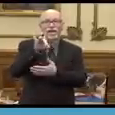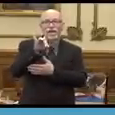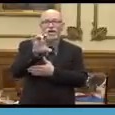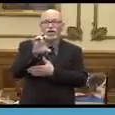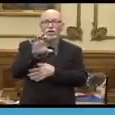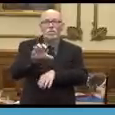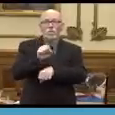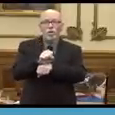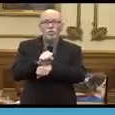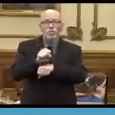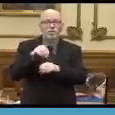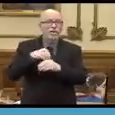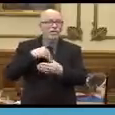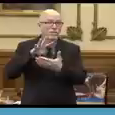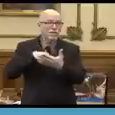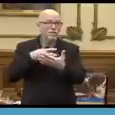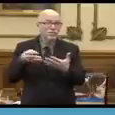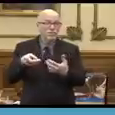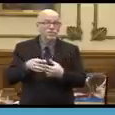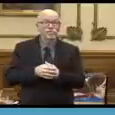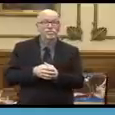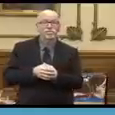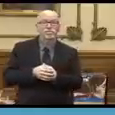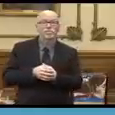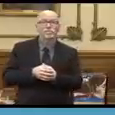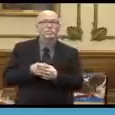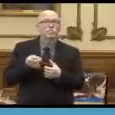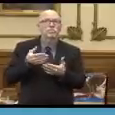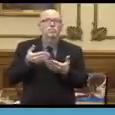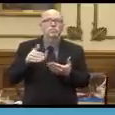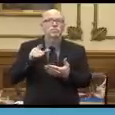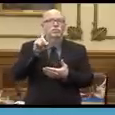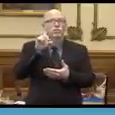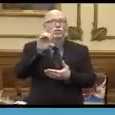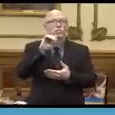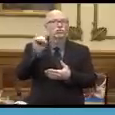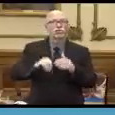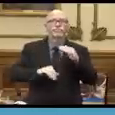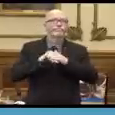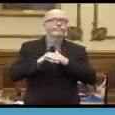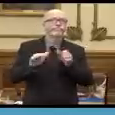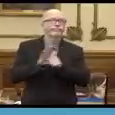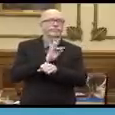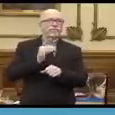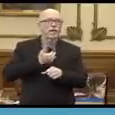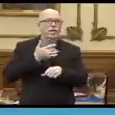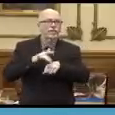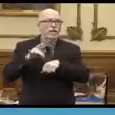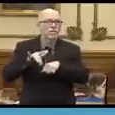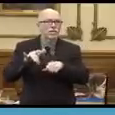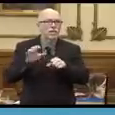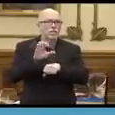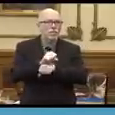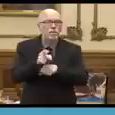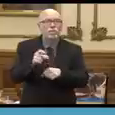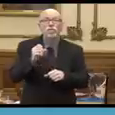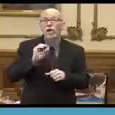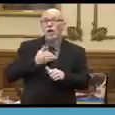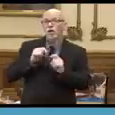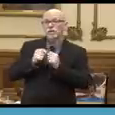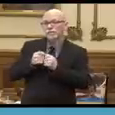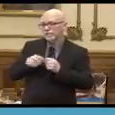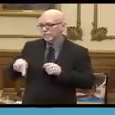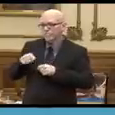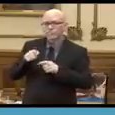141,800 appointments on the books, and that is at almost 100% capacity of the available appointments. And so our team has